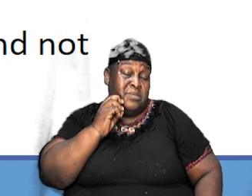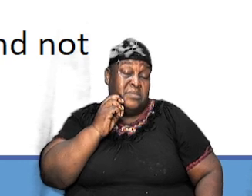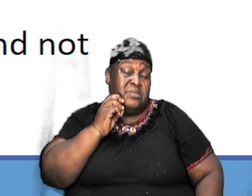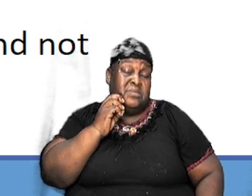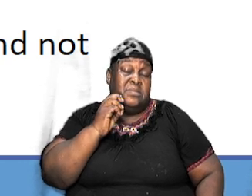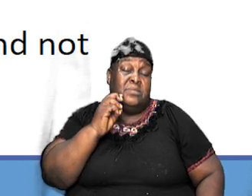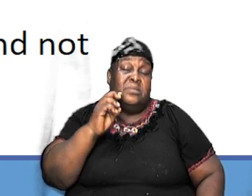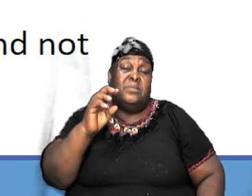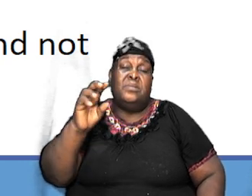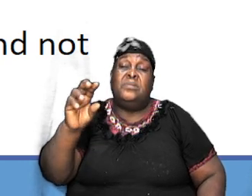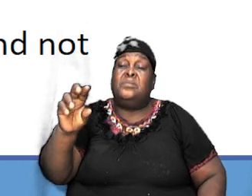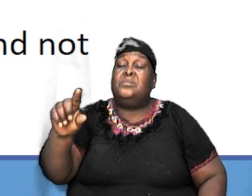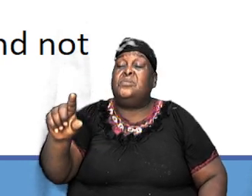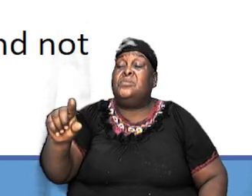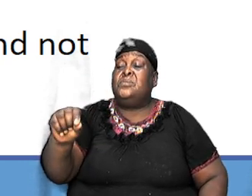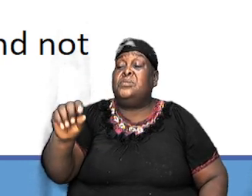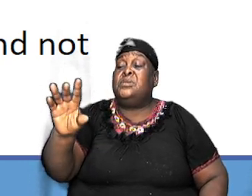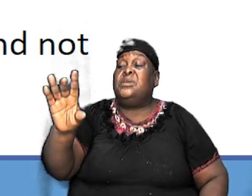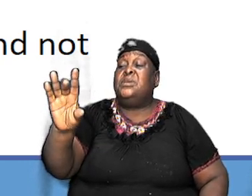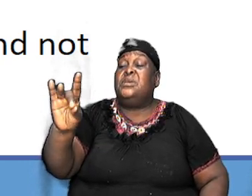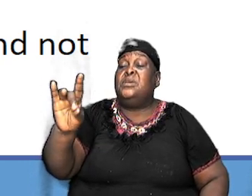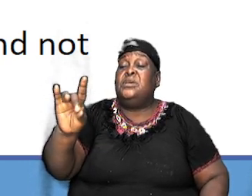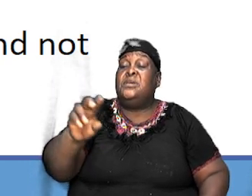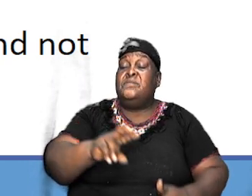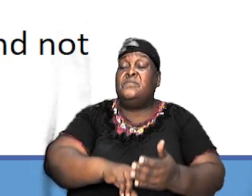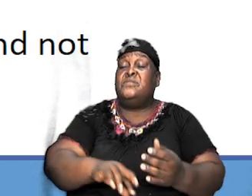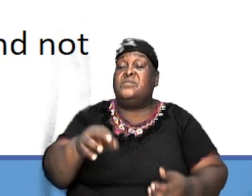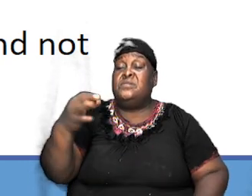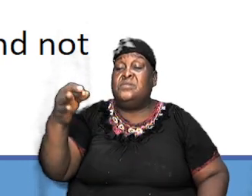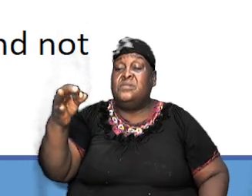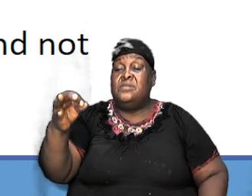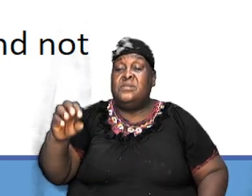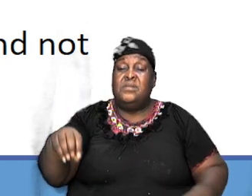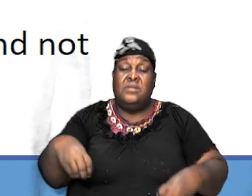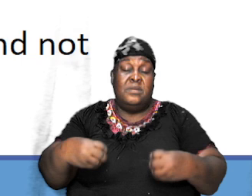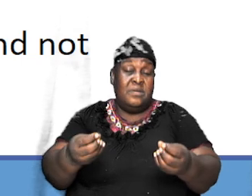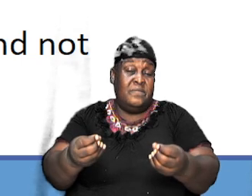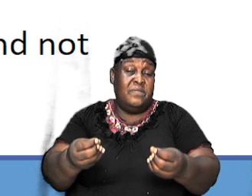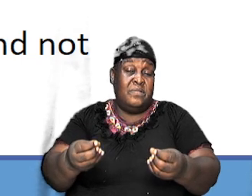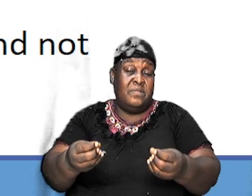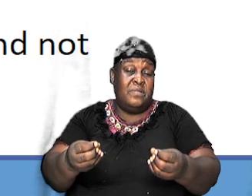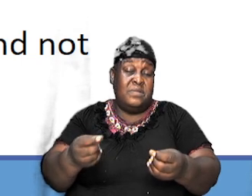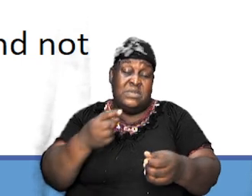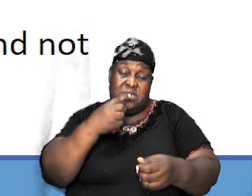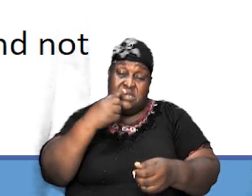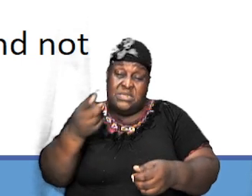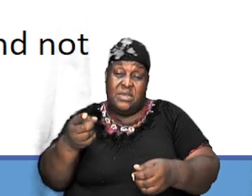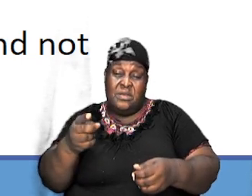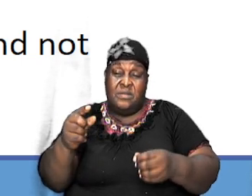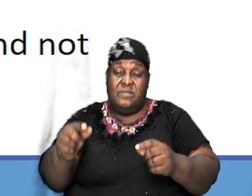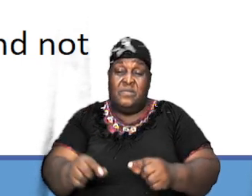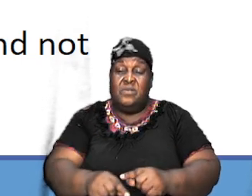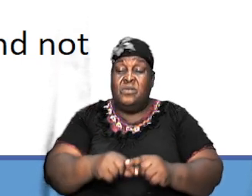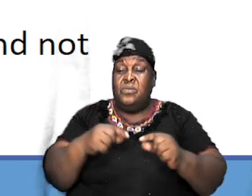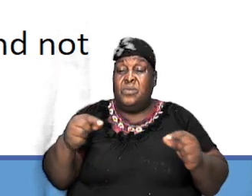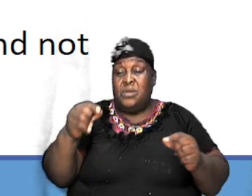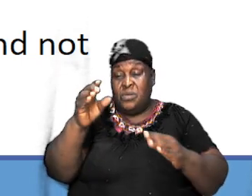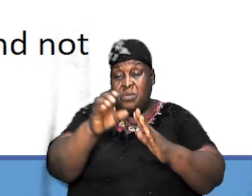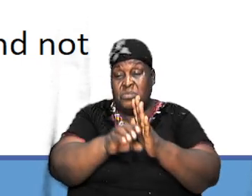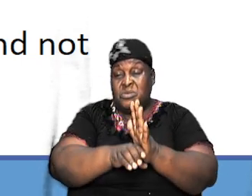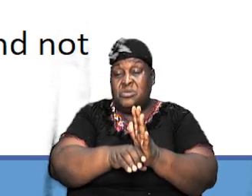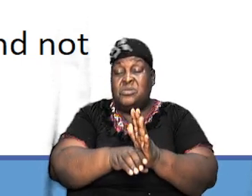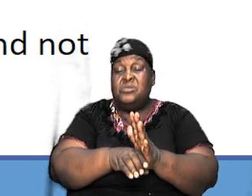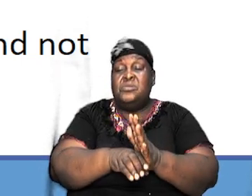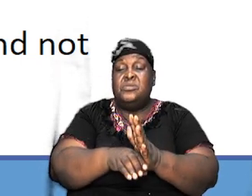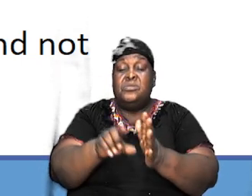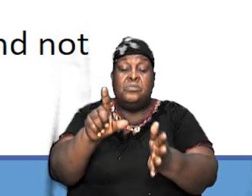19, it gives an account of the great commission of Christ. Luke 24 and